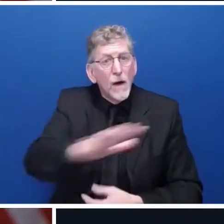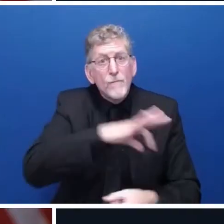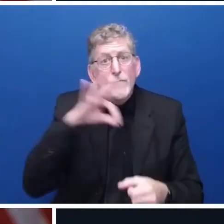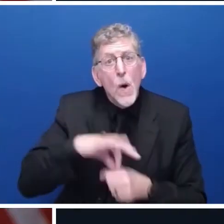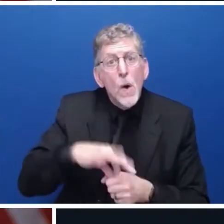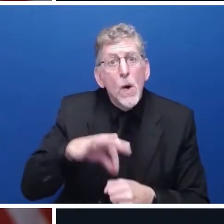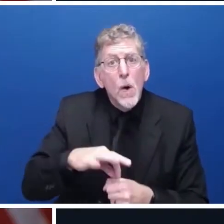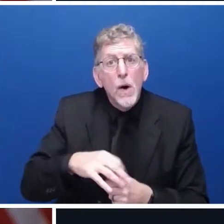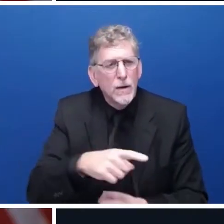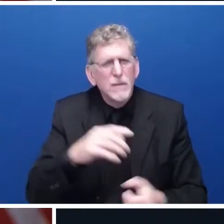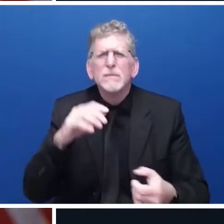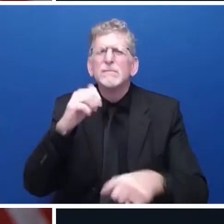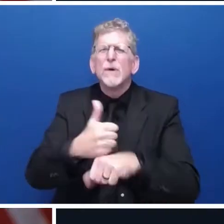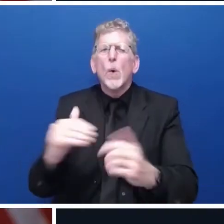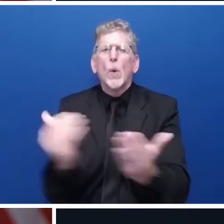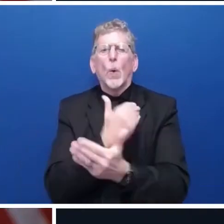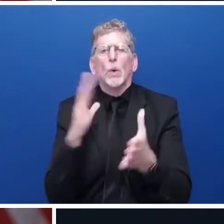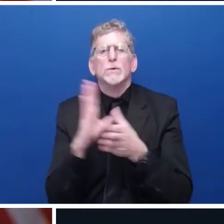points.